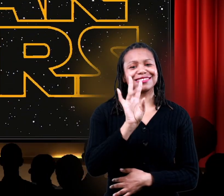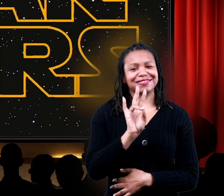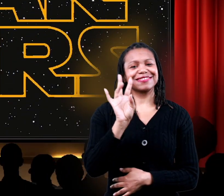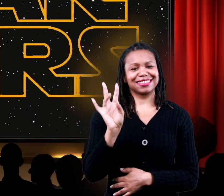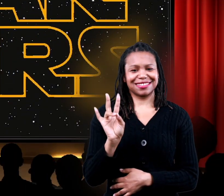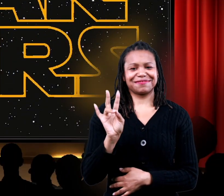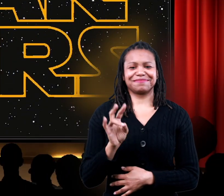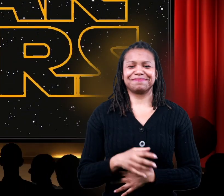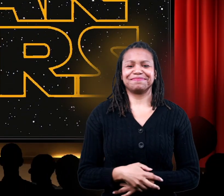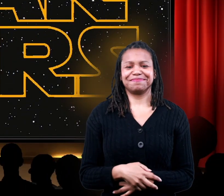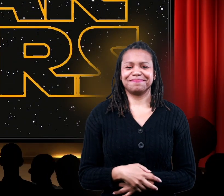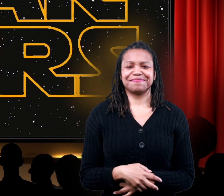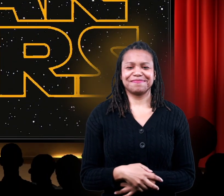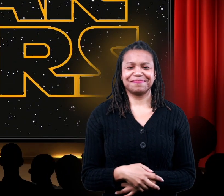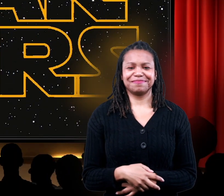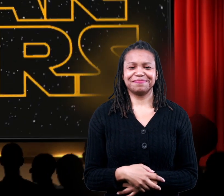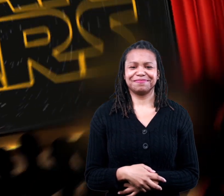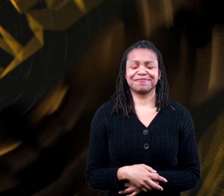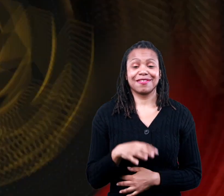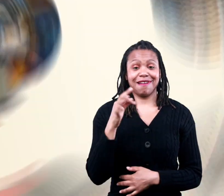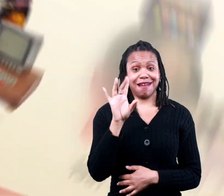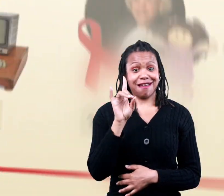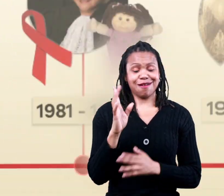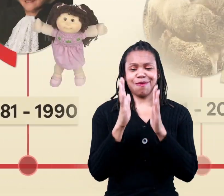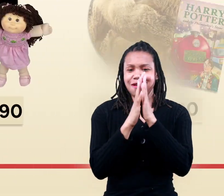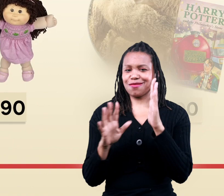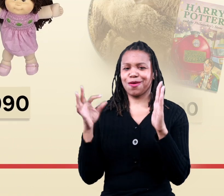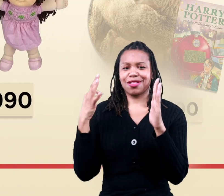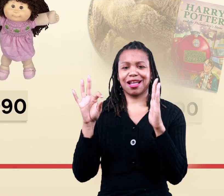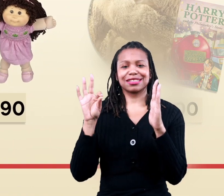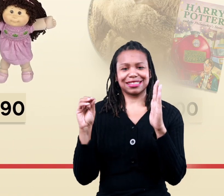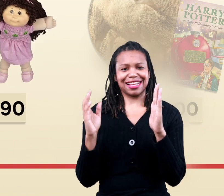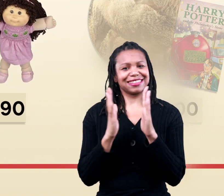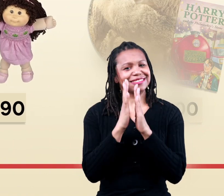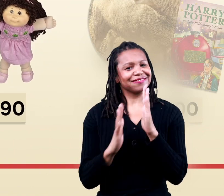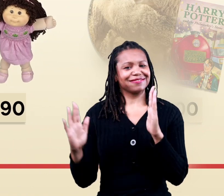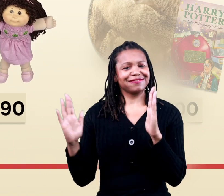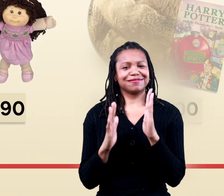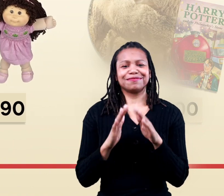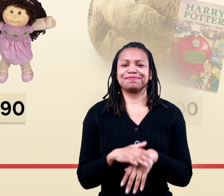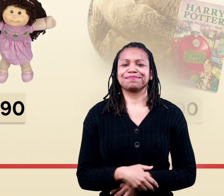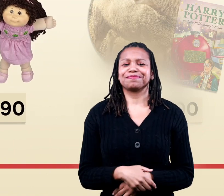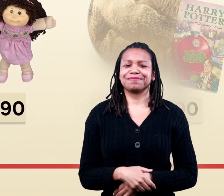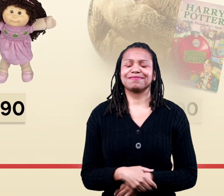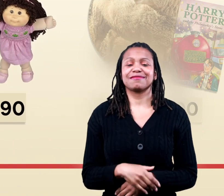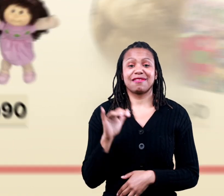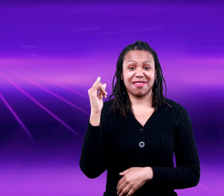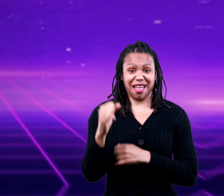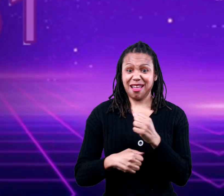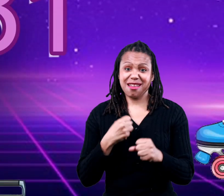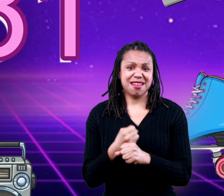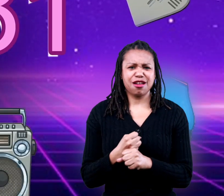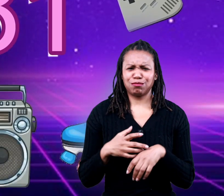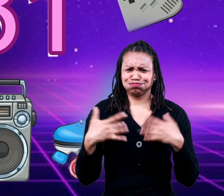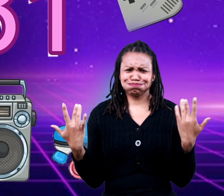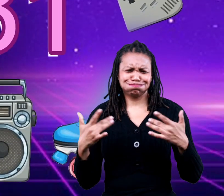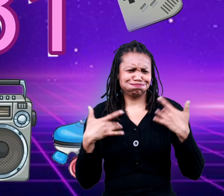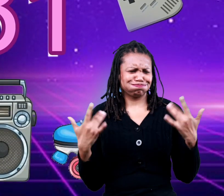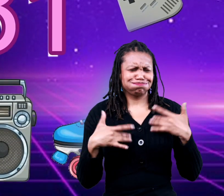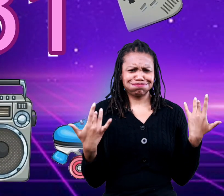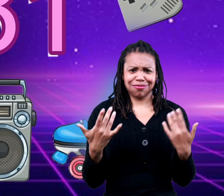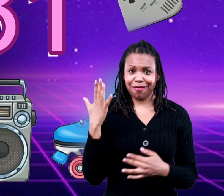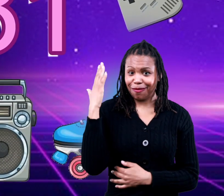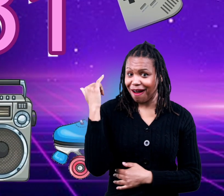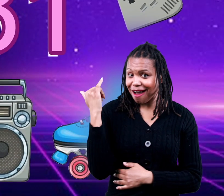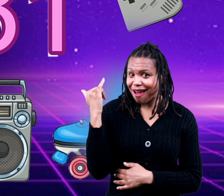was released in 1977. 1981 to 1990.